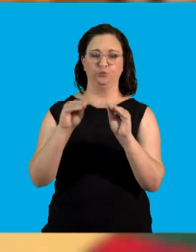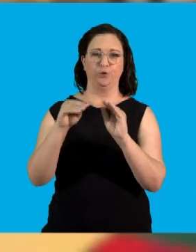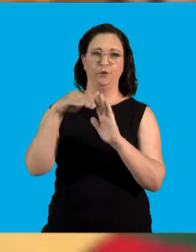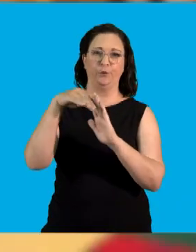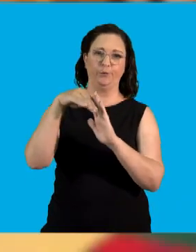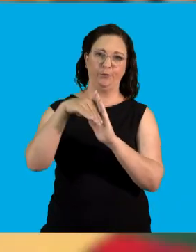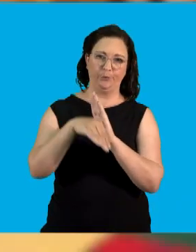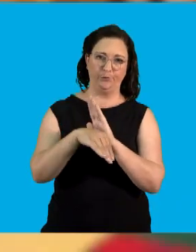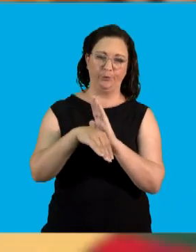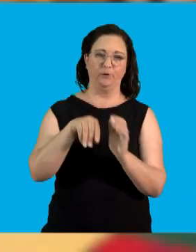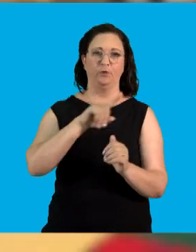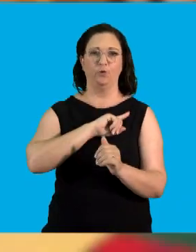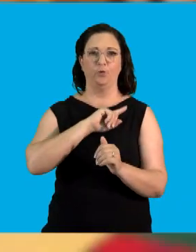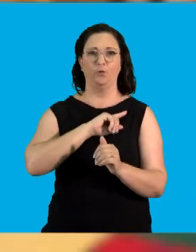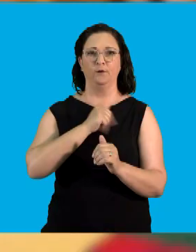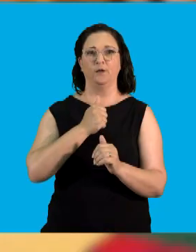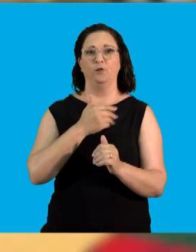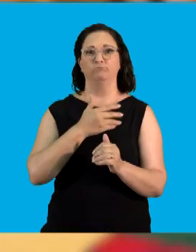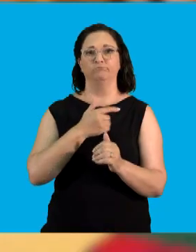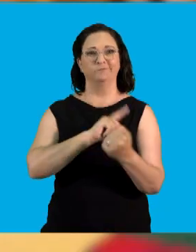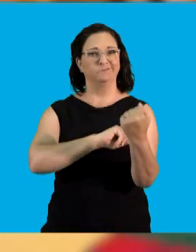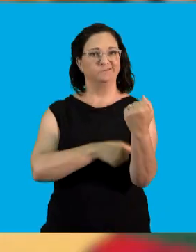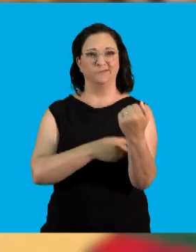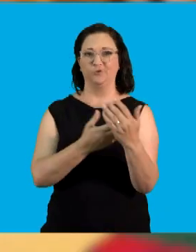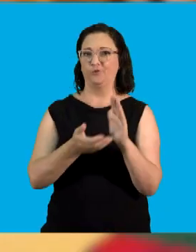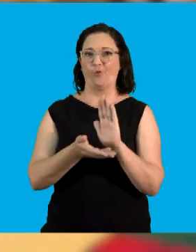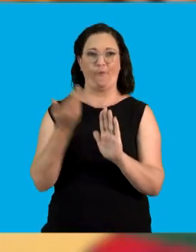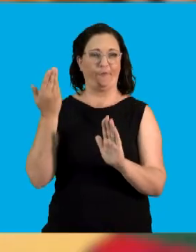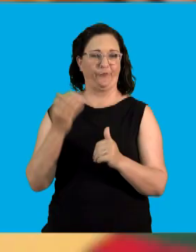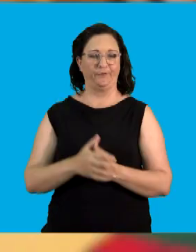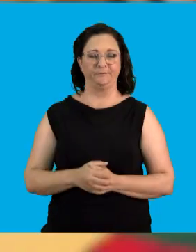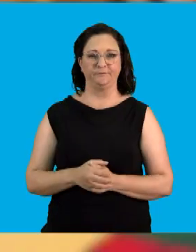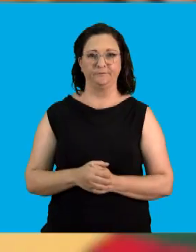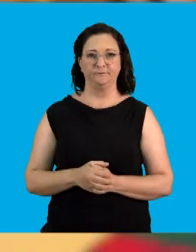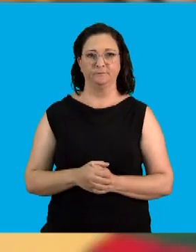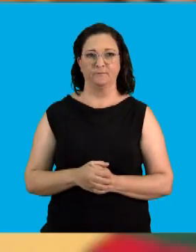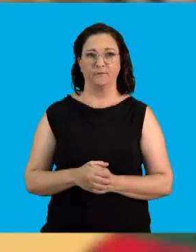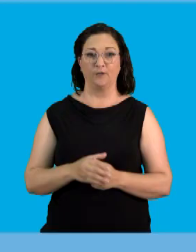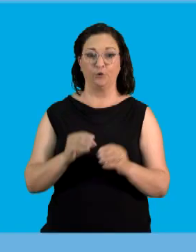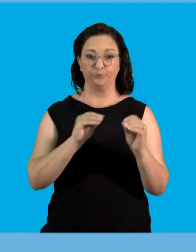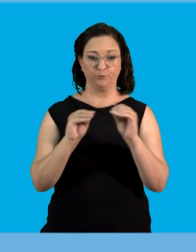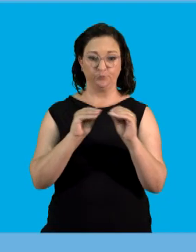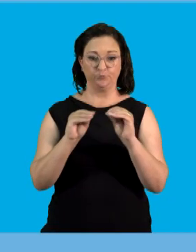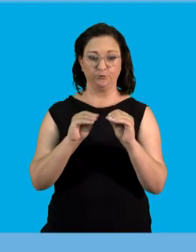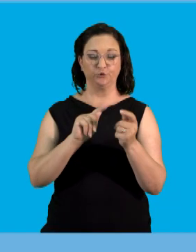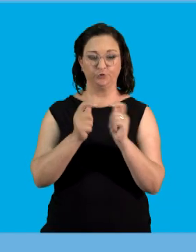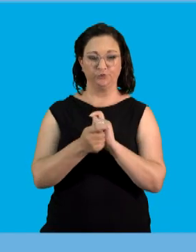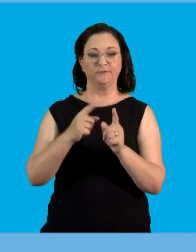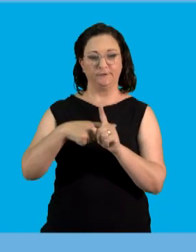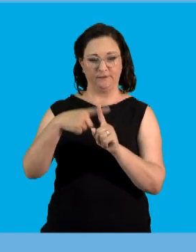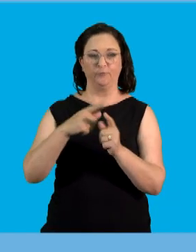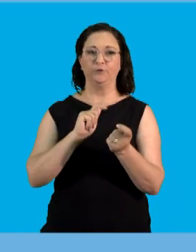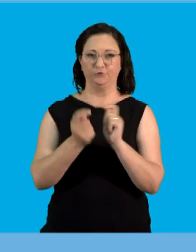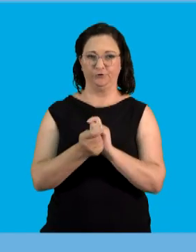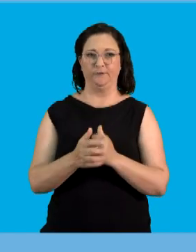of the particles will also decrease because we are moving or removing their energy. So if the motion of the particles changes, the temperature